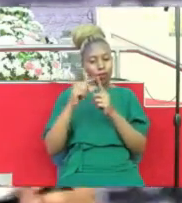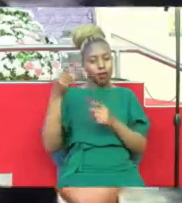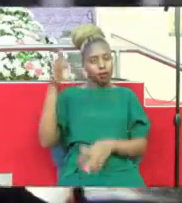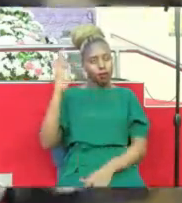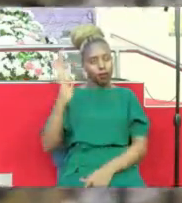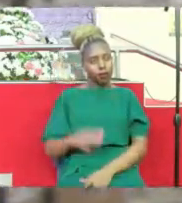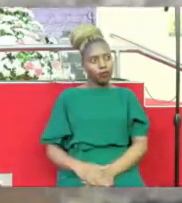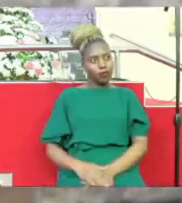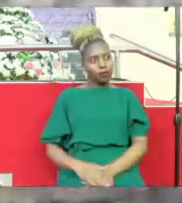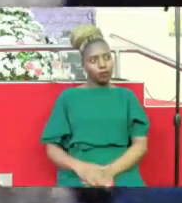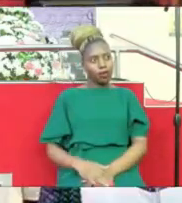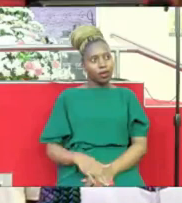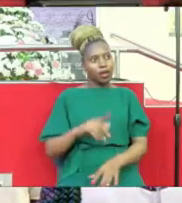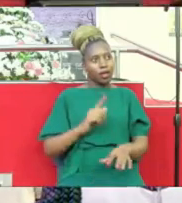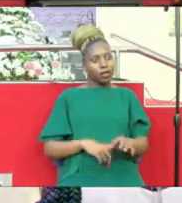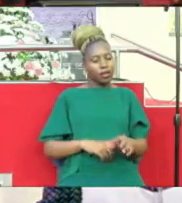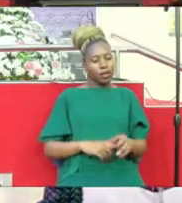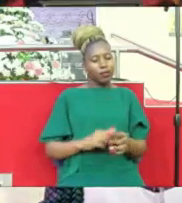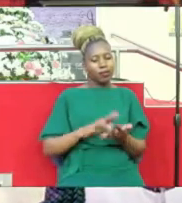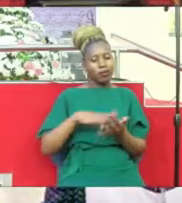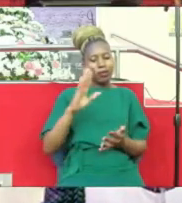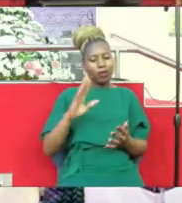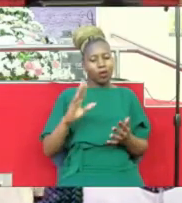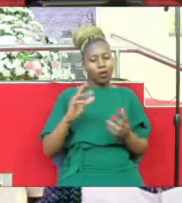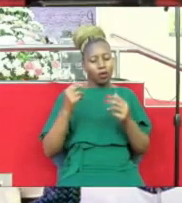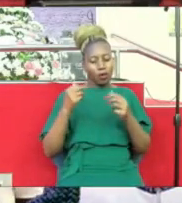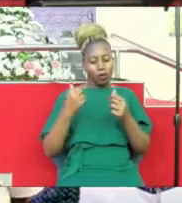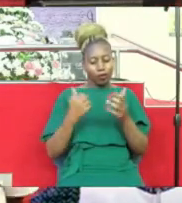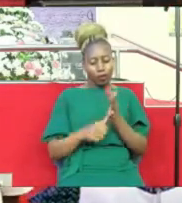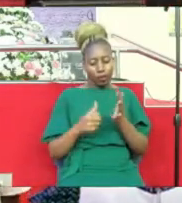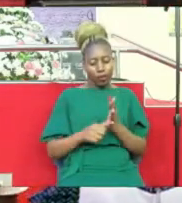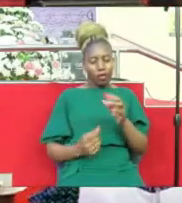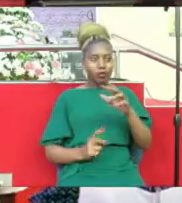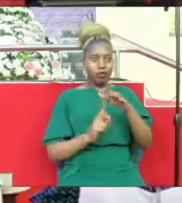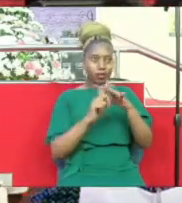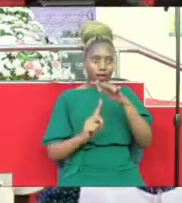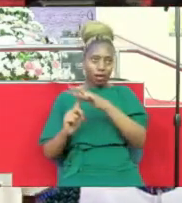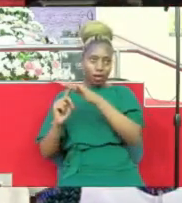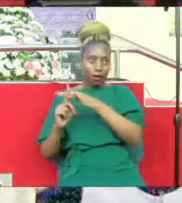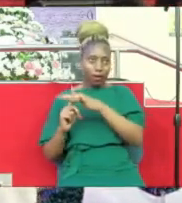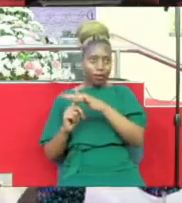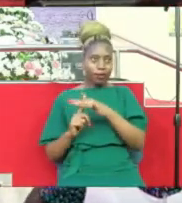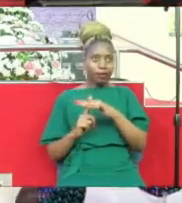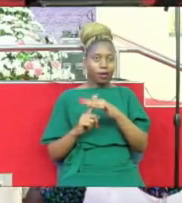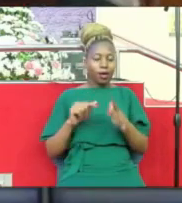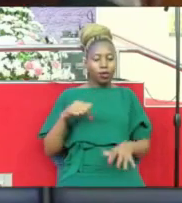and the more problems they came up with, the more word I went to go look for.